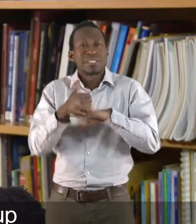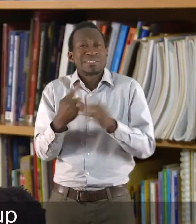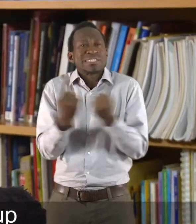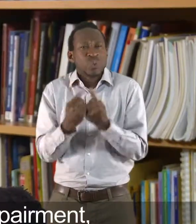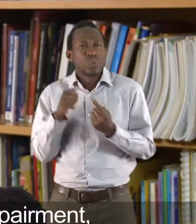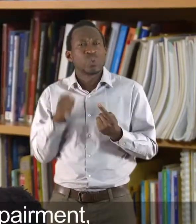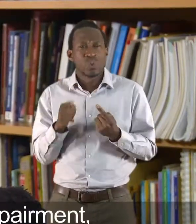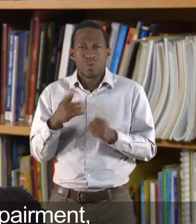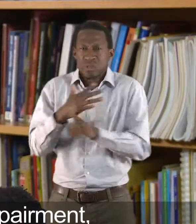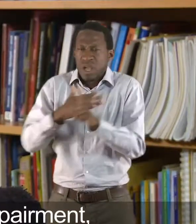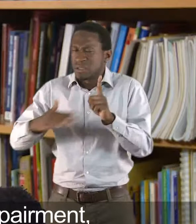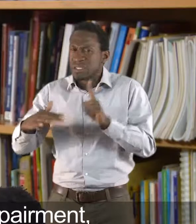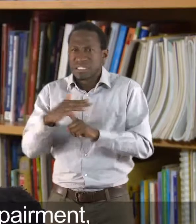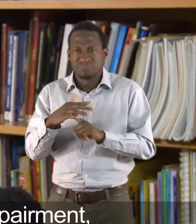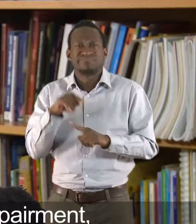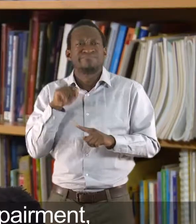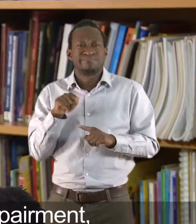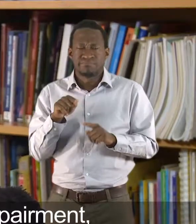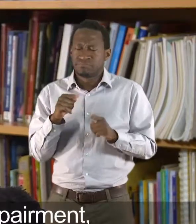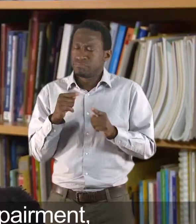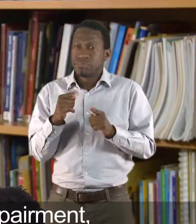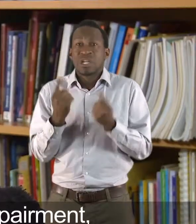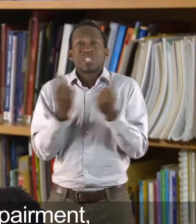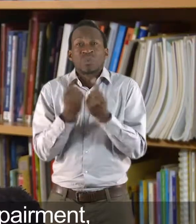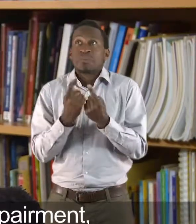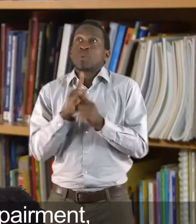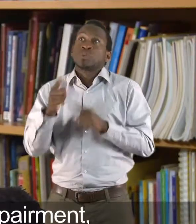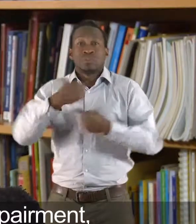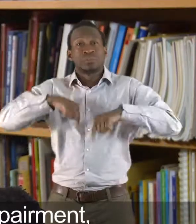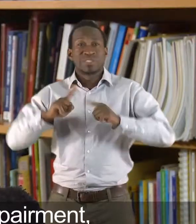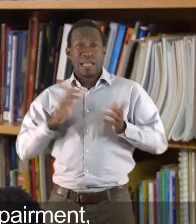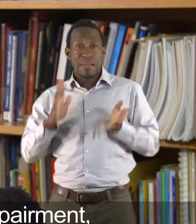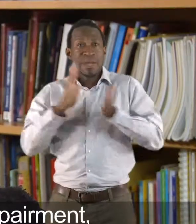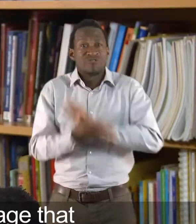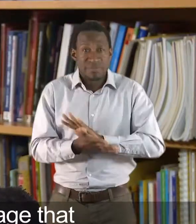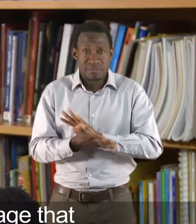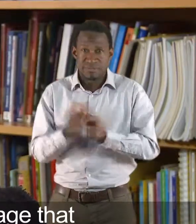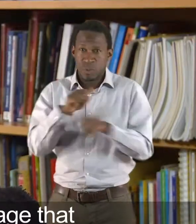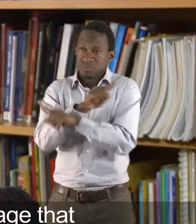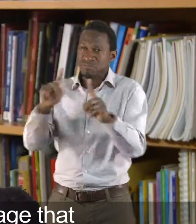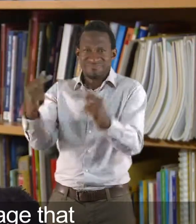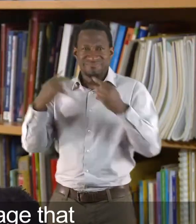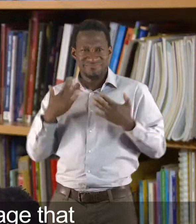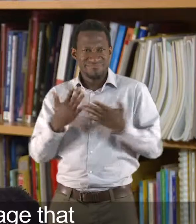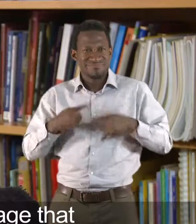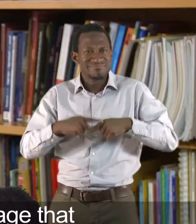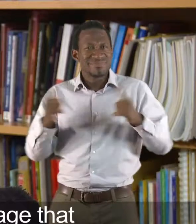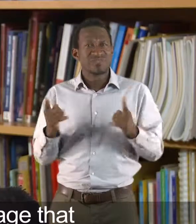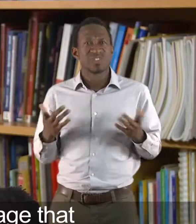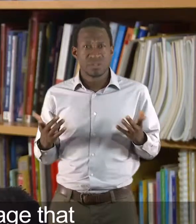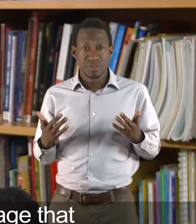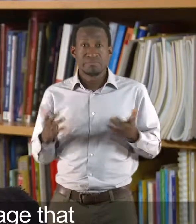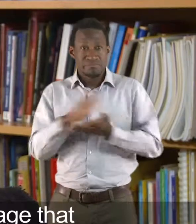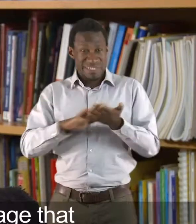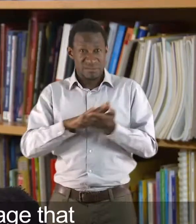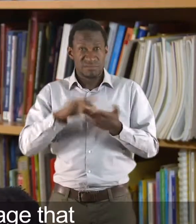issue, and for society our issue is our impairment, which we're seeing as different, then you're sending out a message that these